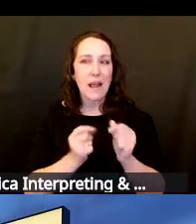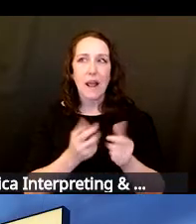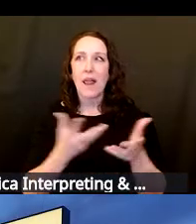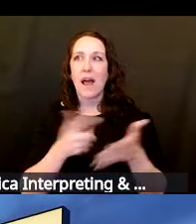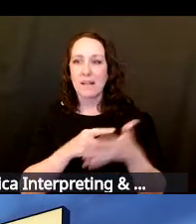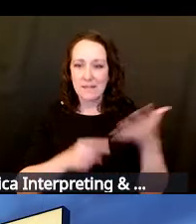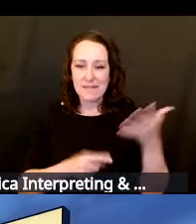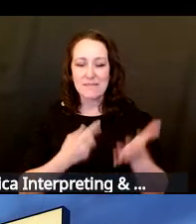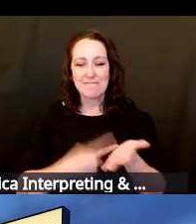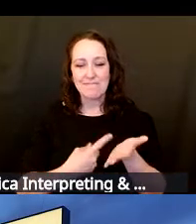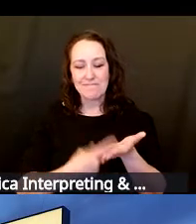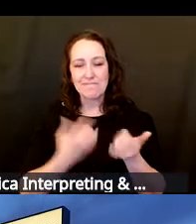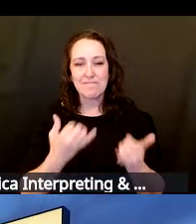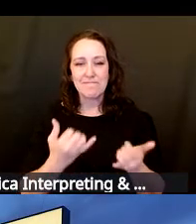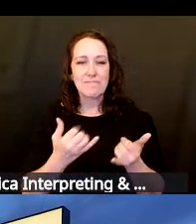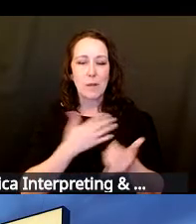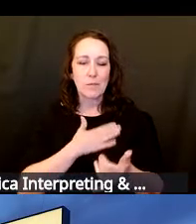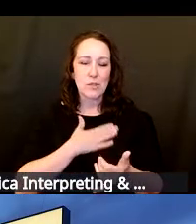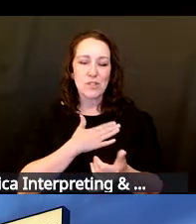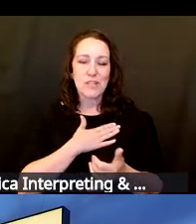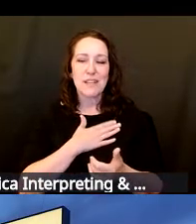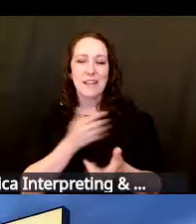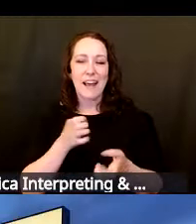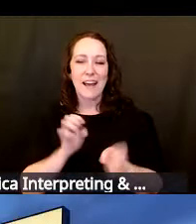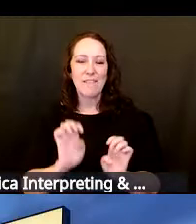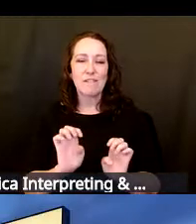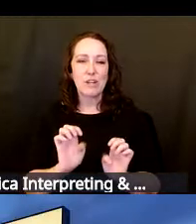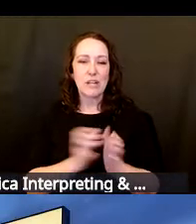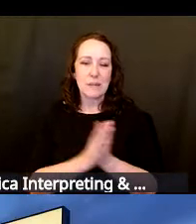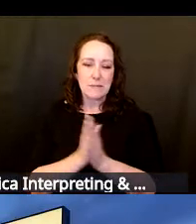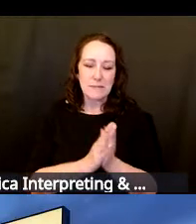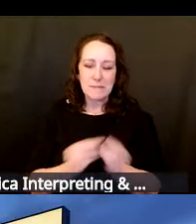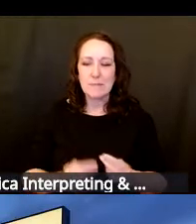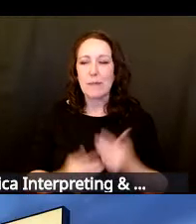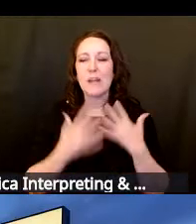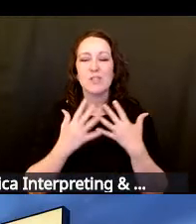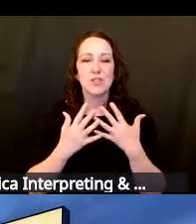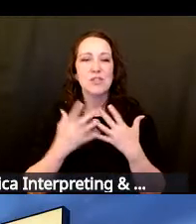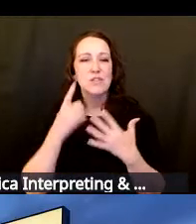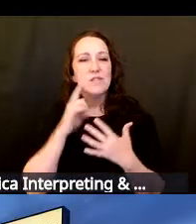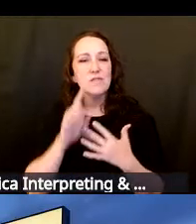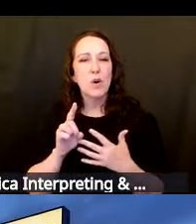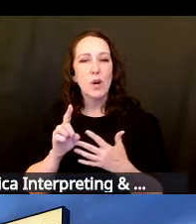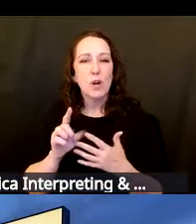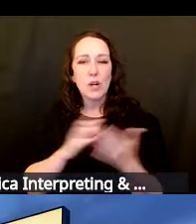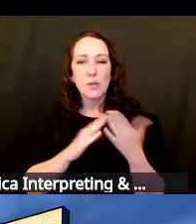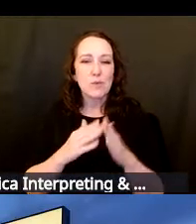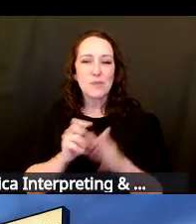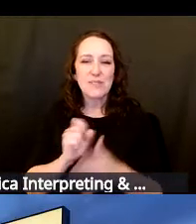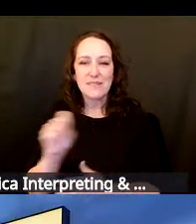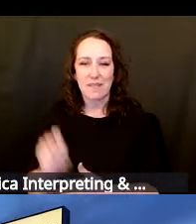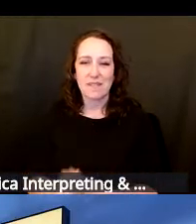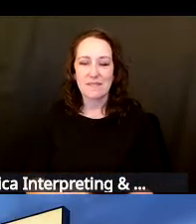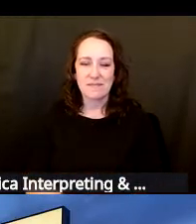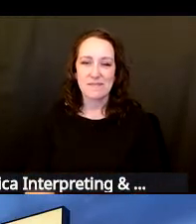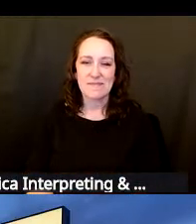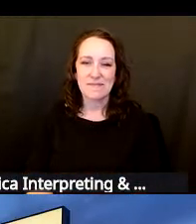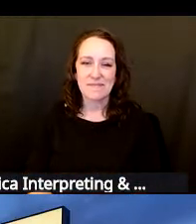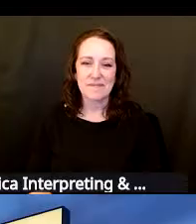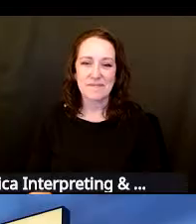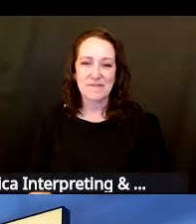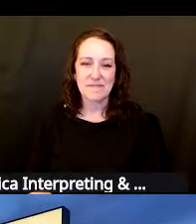really just are appreciative of the effort and passion for the community of Stockton. And so